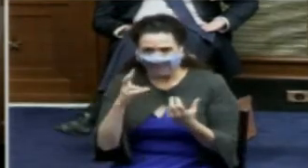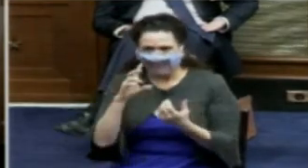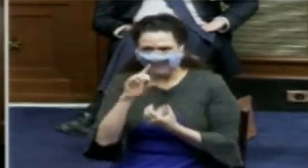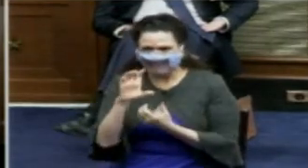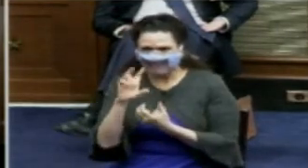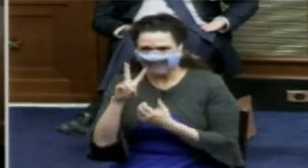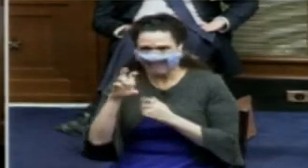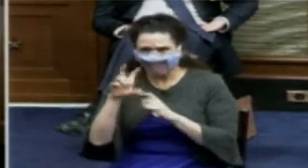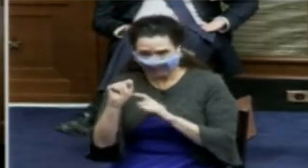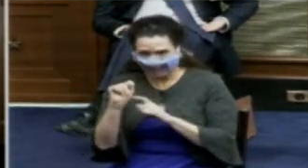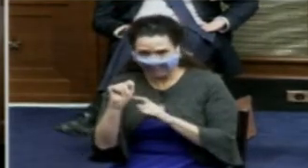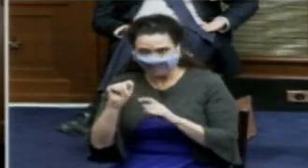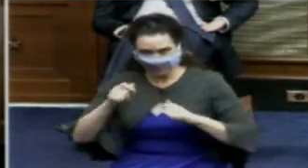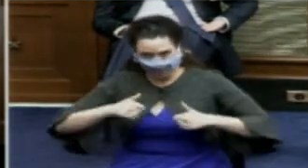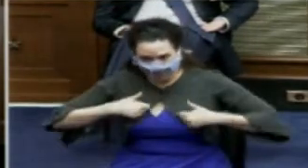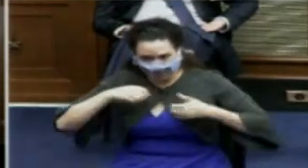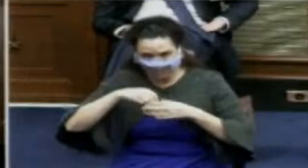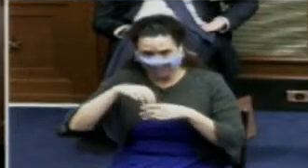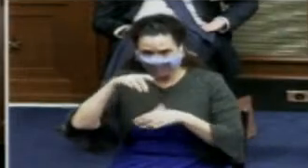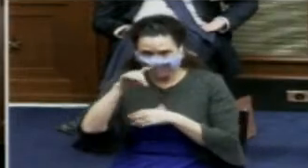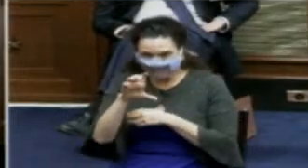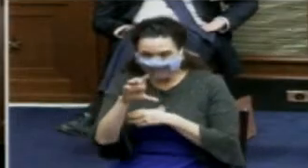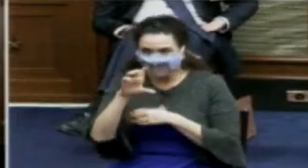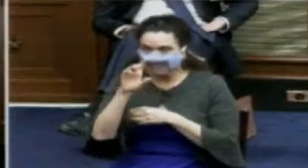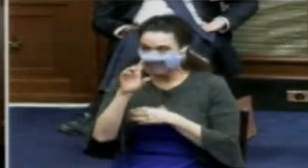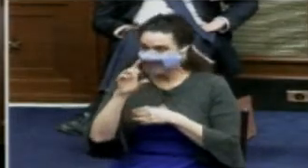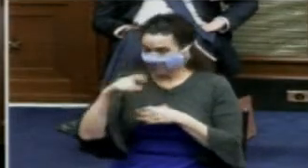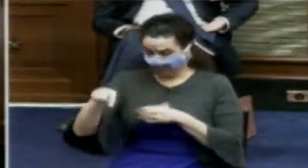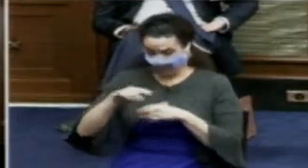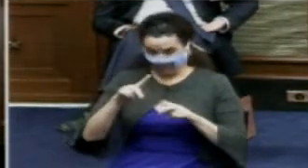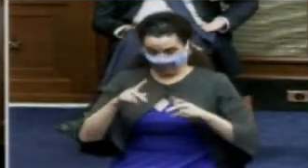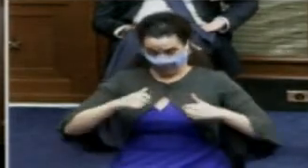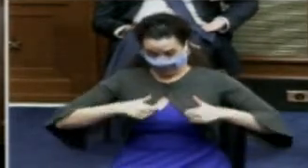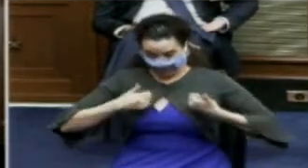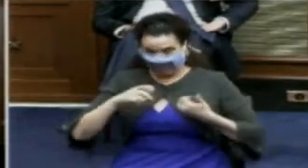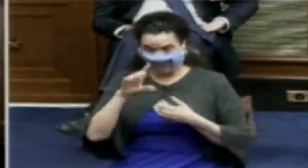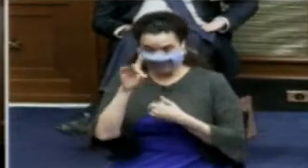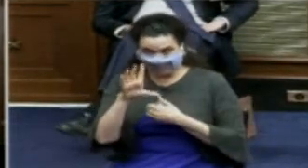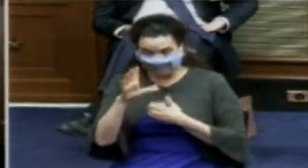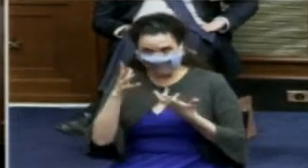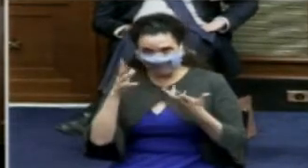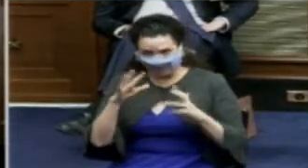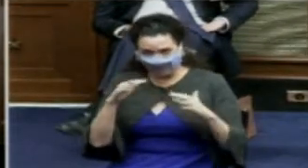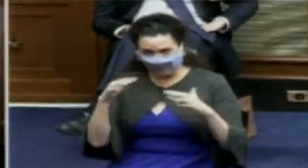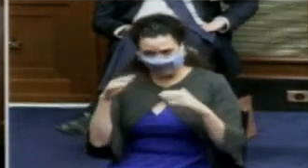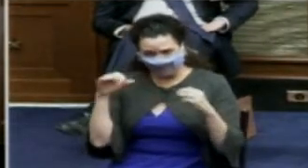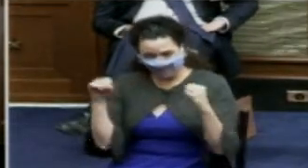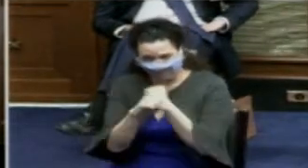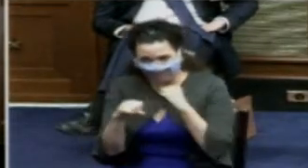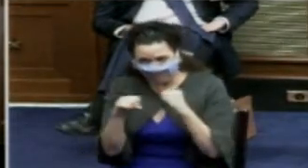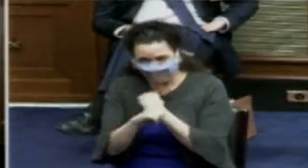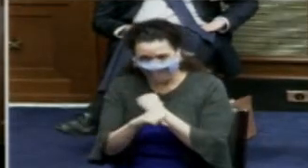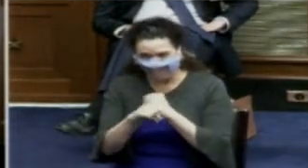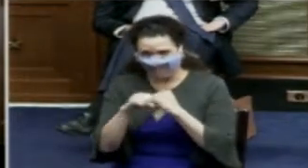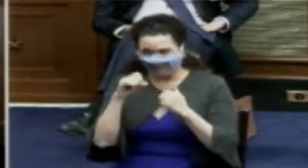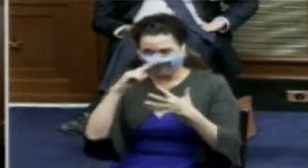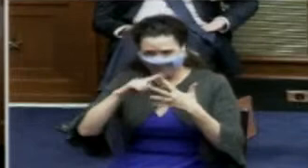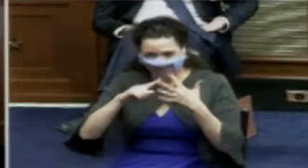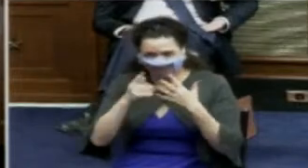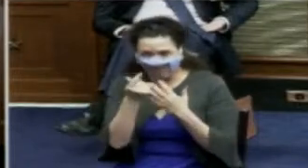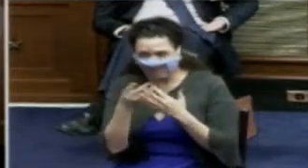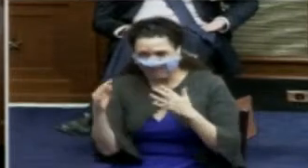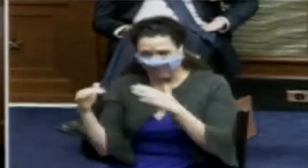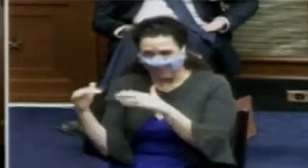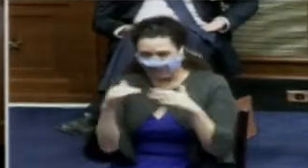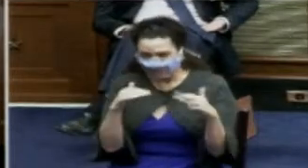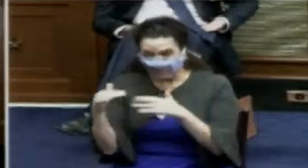DC residents have fought in every single American war. DC has suffered more war casualties than many states. In World War I,